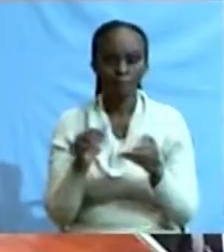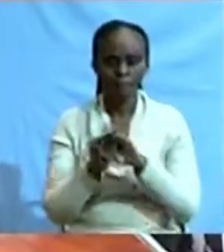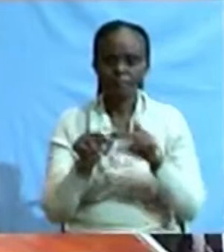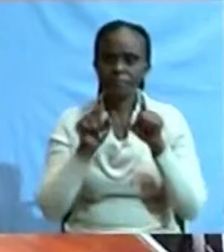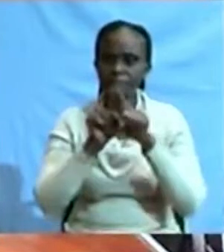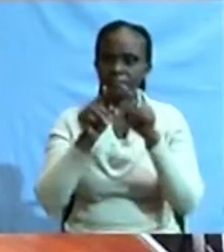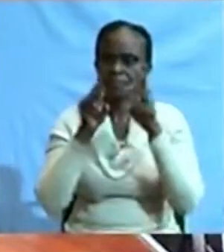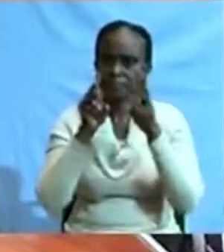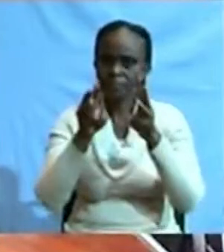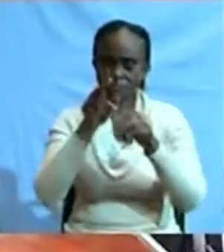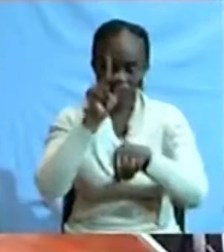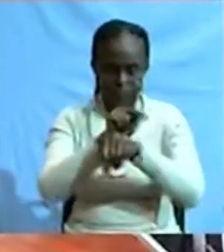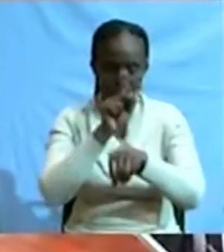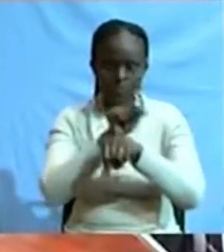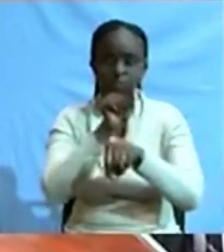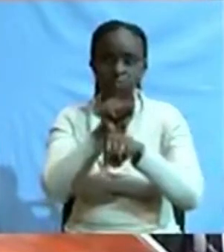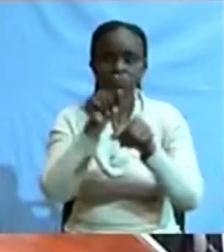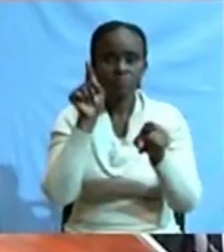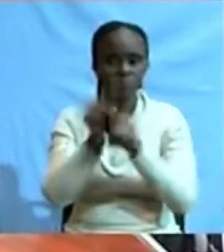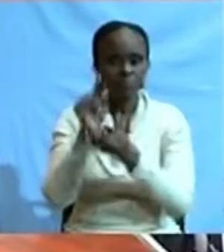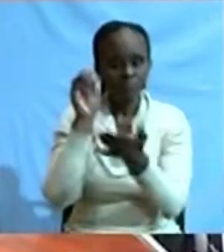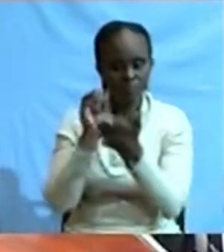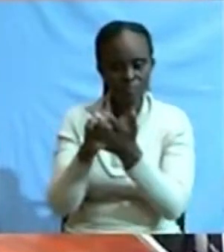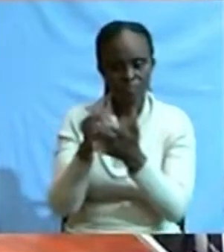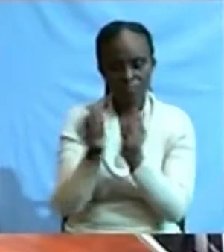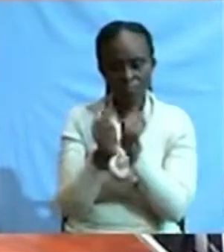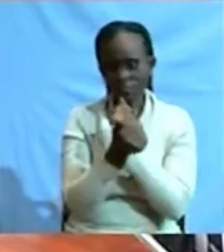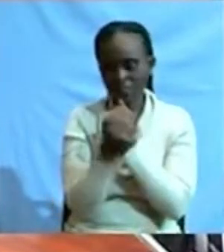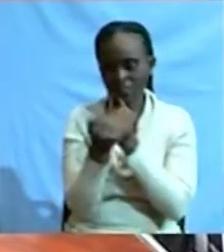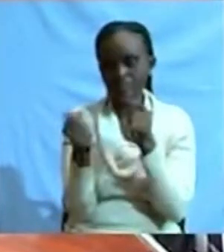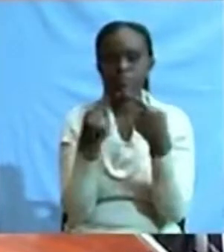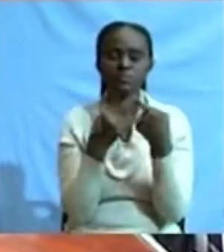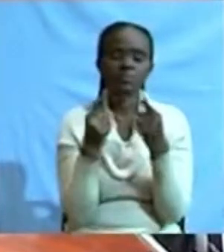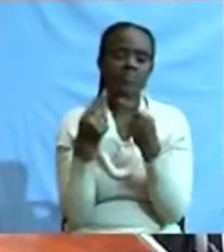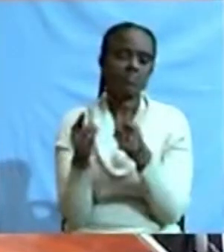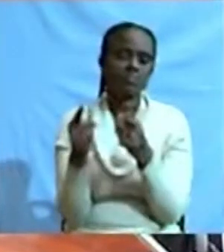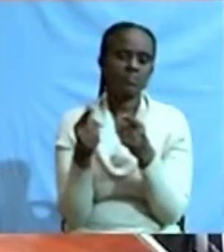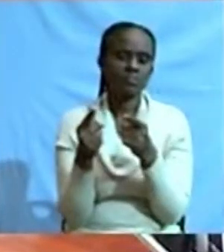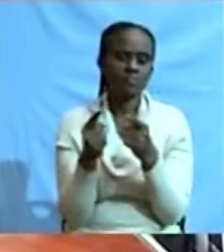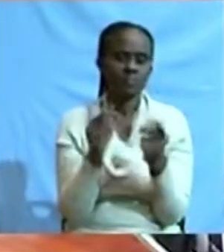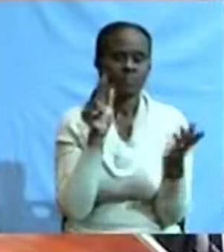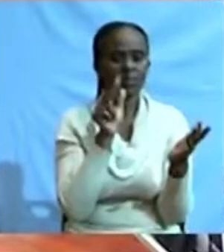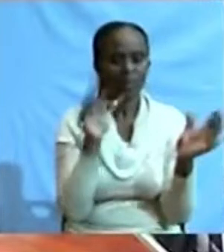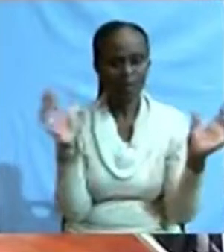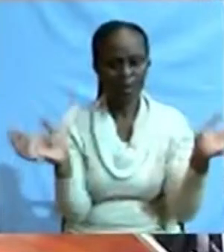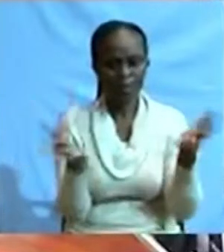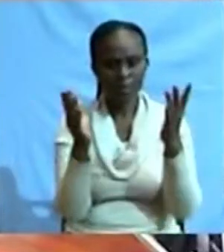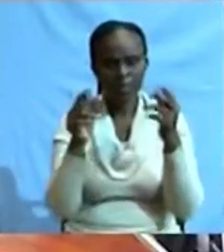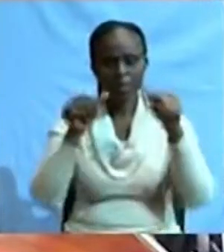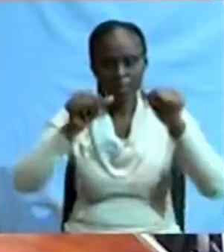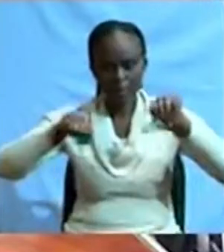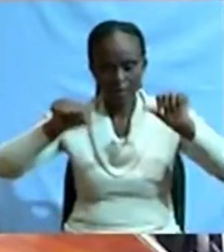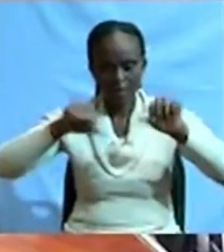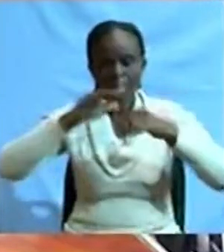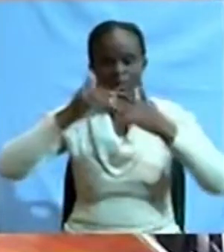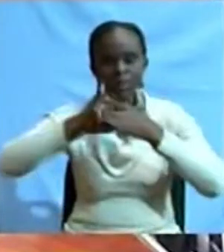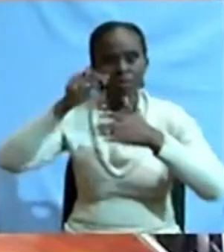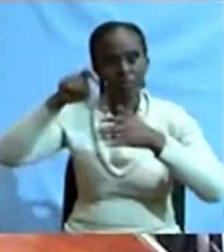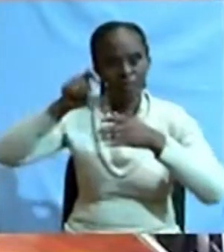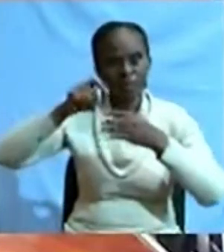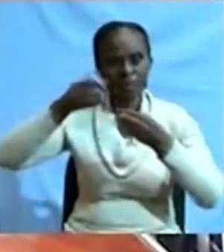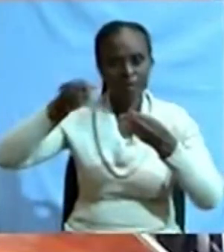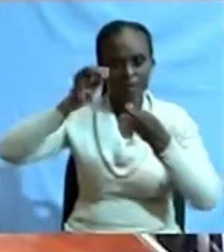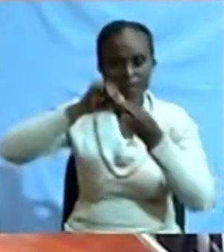regard, the project was put, among other several, to be appraised to assess the required additional